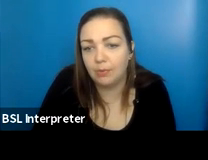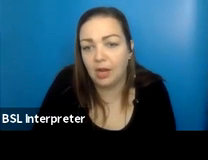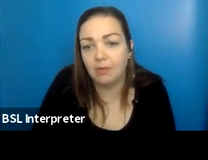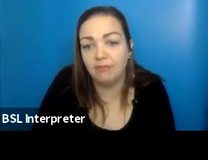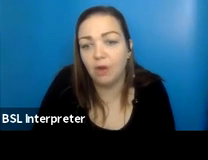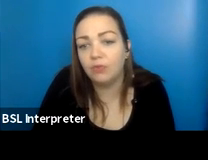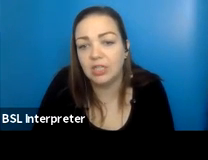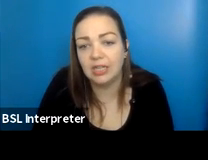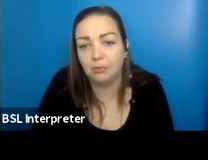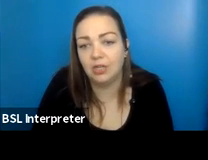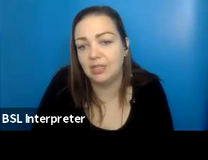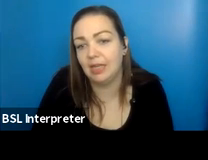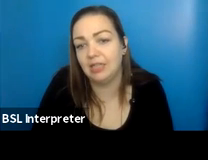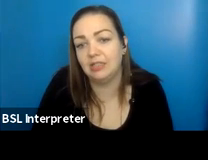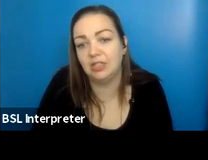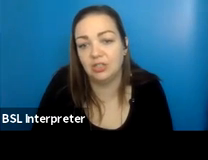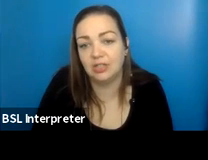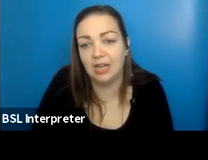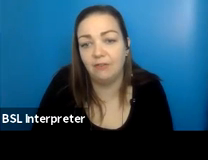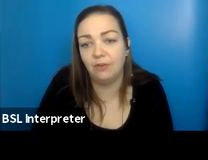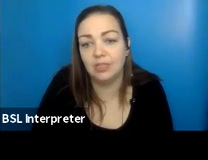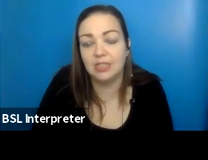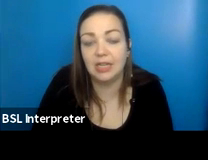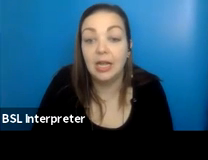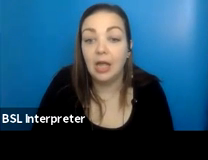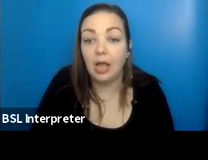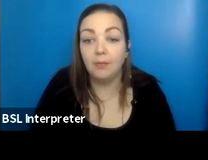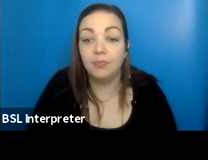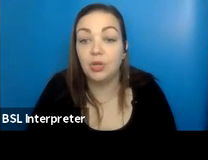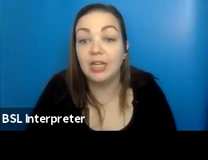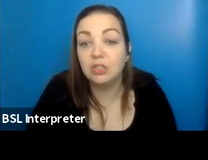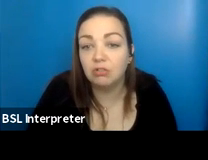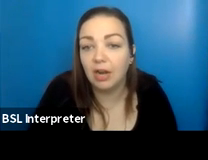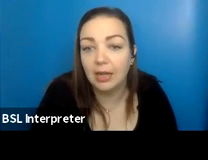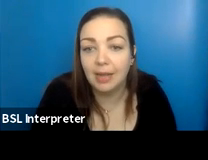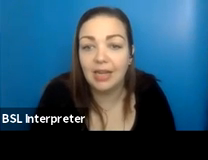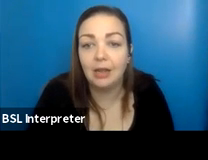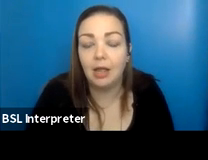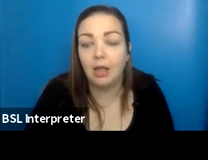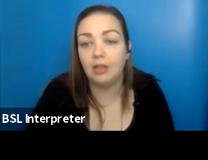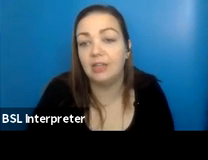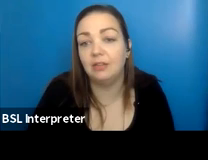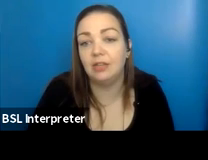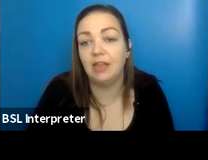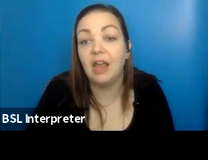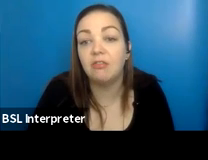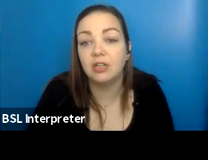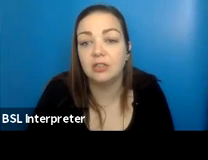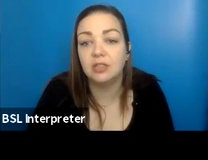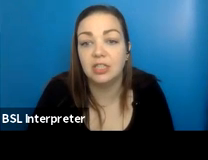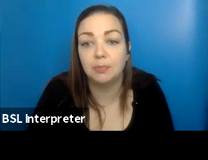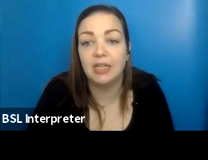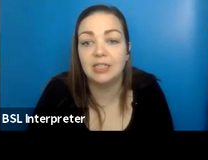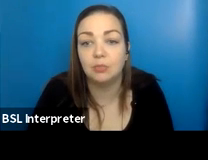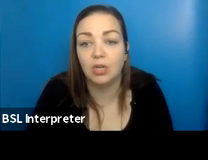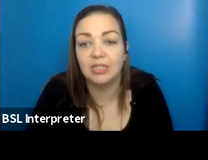How do we become involved in these policy making decisions and influencing to integrate and make these